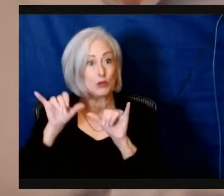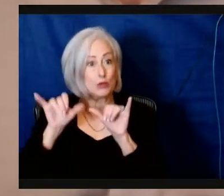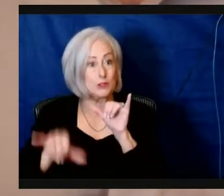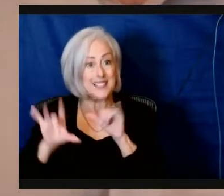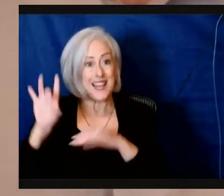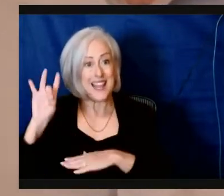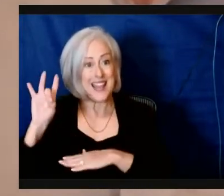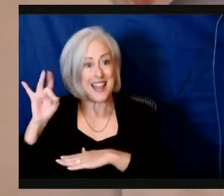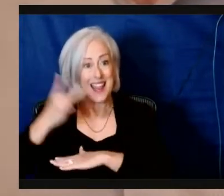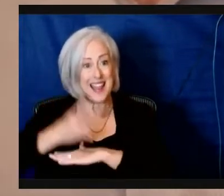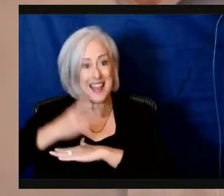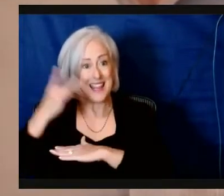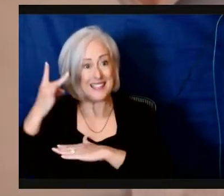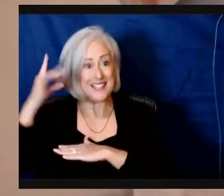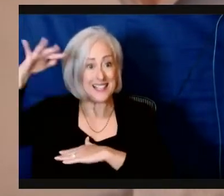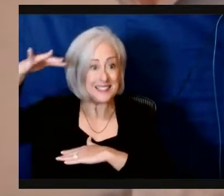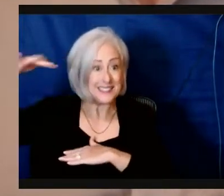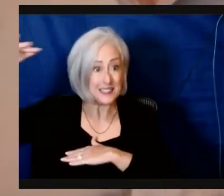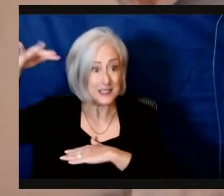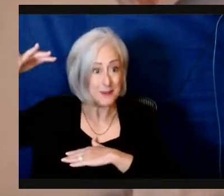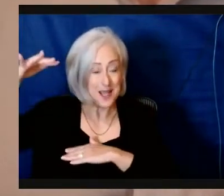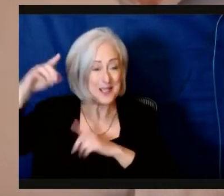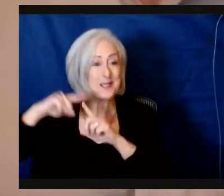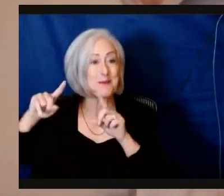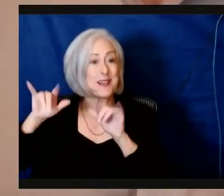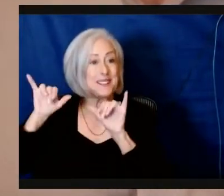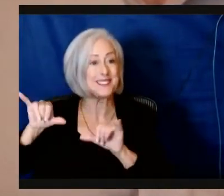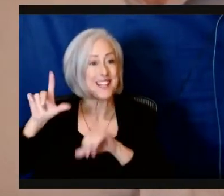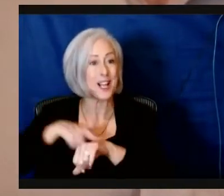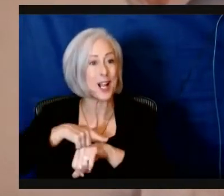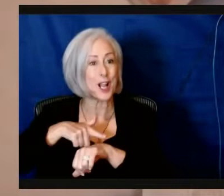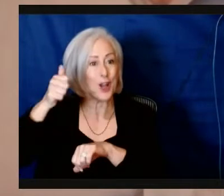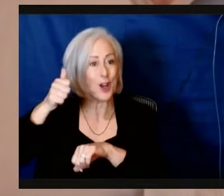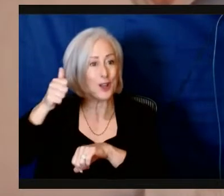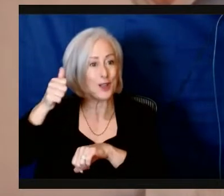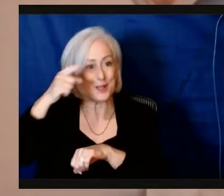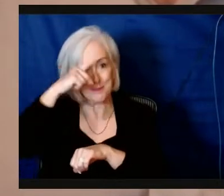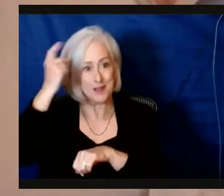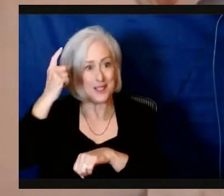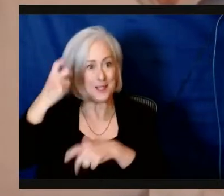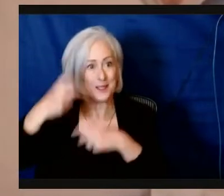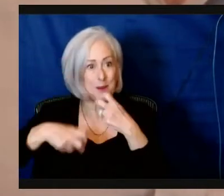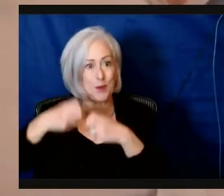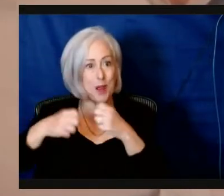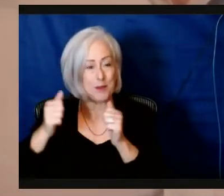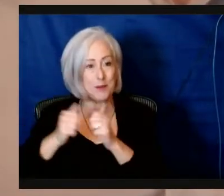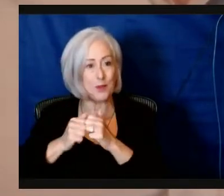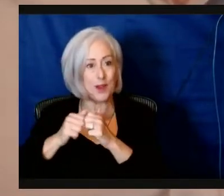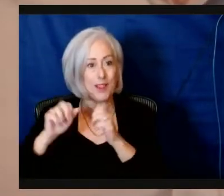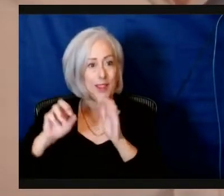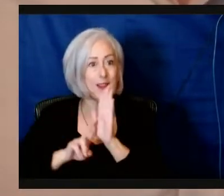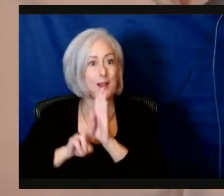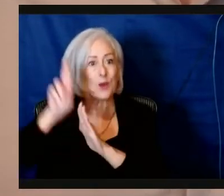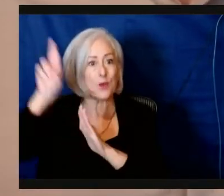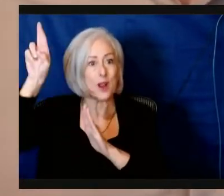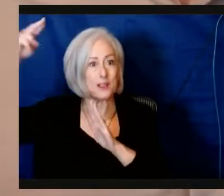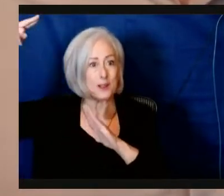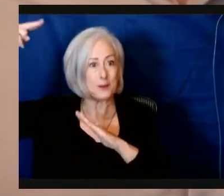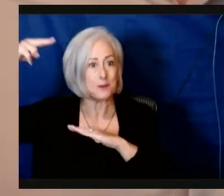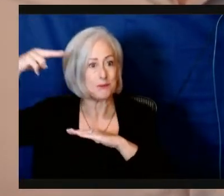longer there because there were some issues with the splashdown or the astronauts coming back